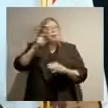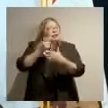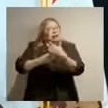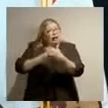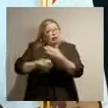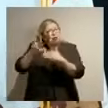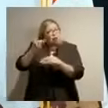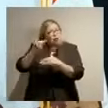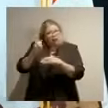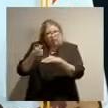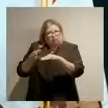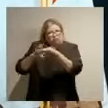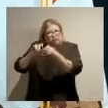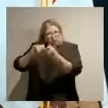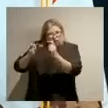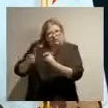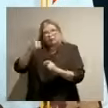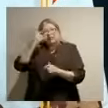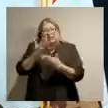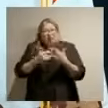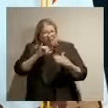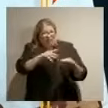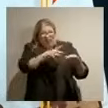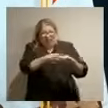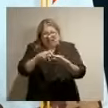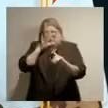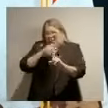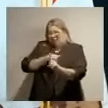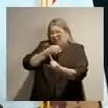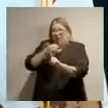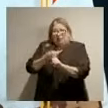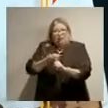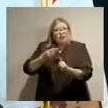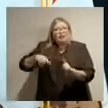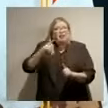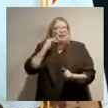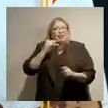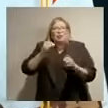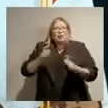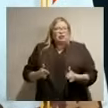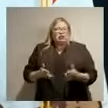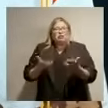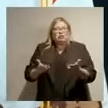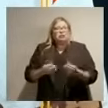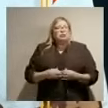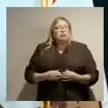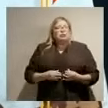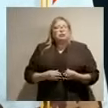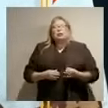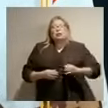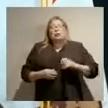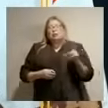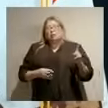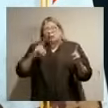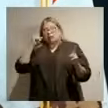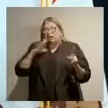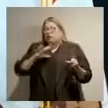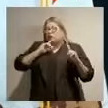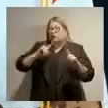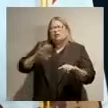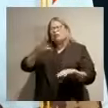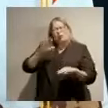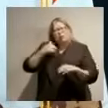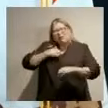like that when some of these cuts will hurt Californians who have the least? Well, I think we protect the vast majority of core services